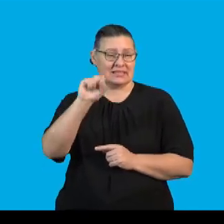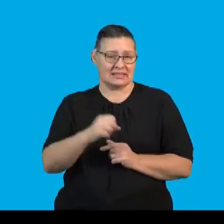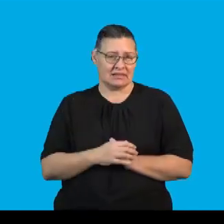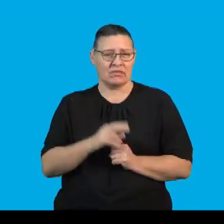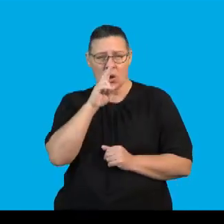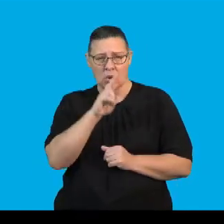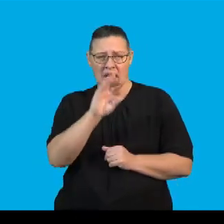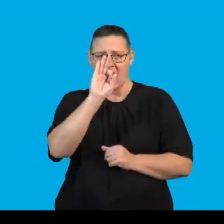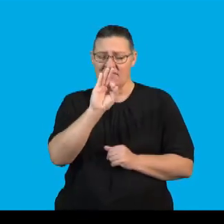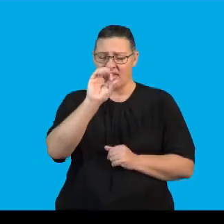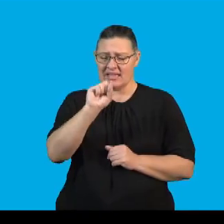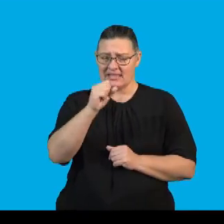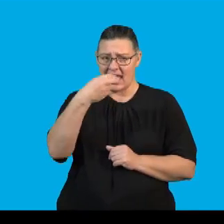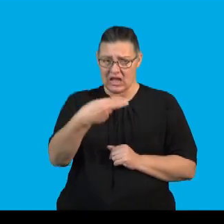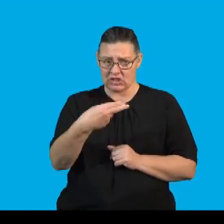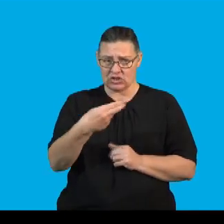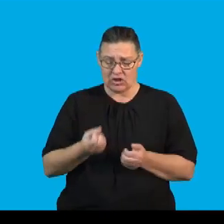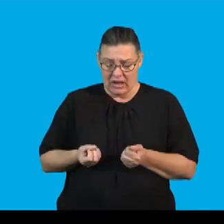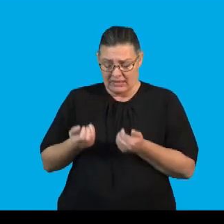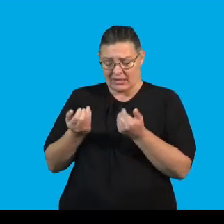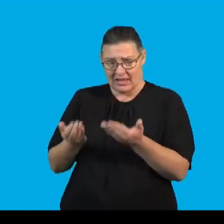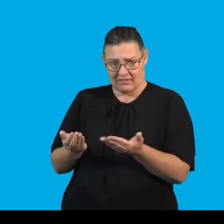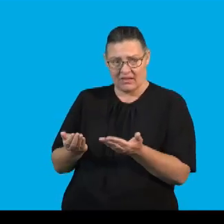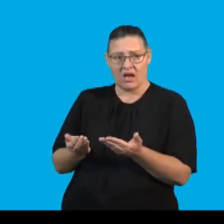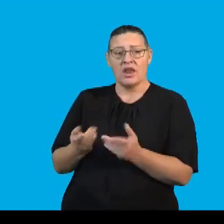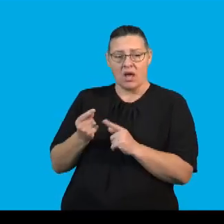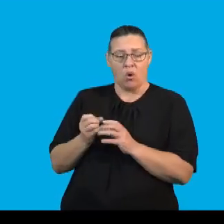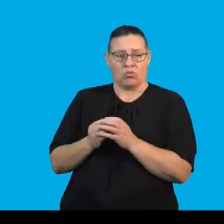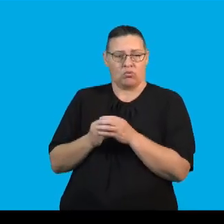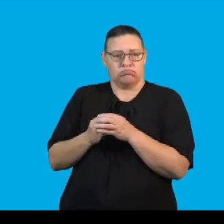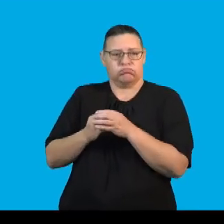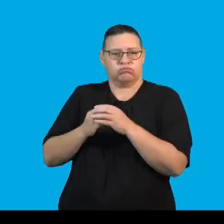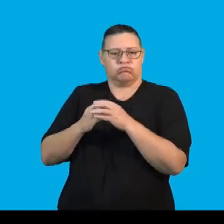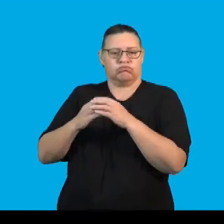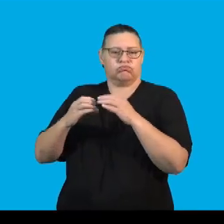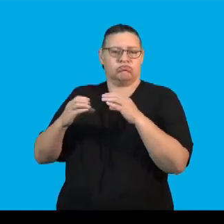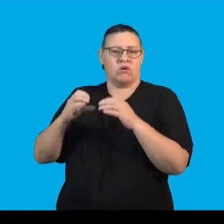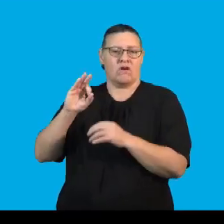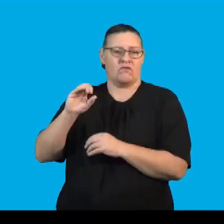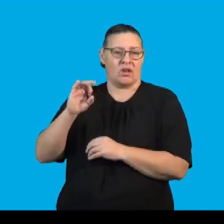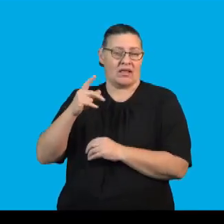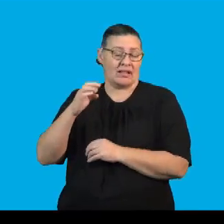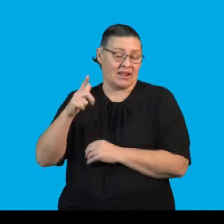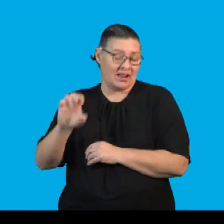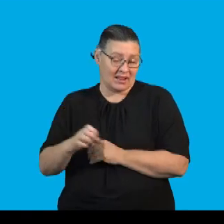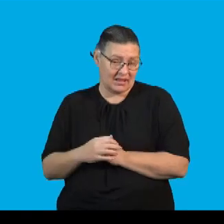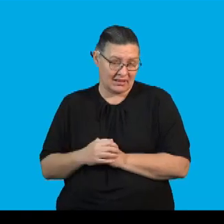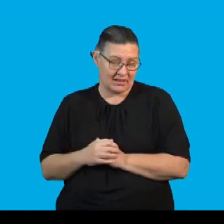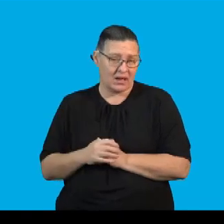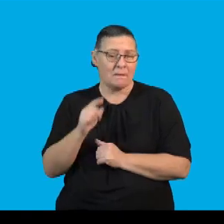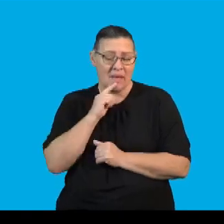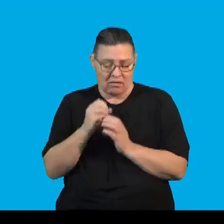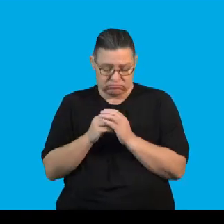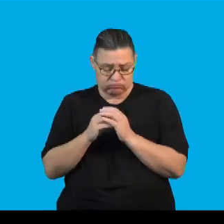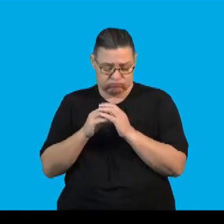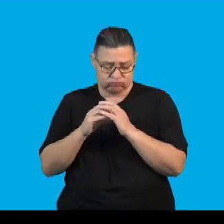LH. And look, as FSH is secreted, the follicle is growing. It's becoming bigger.